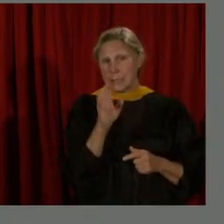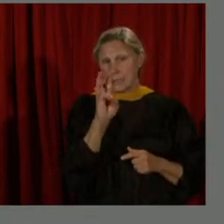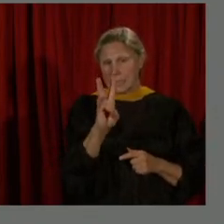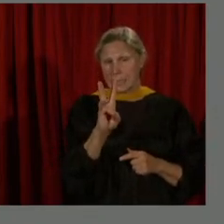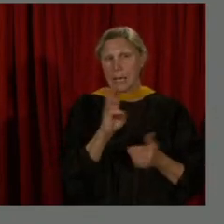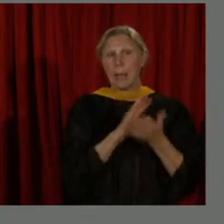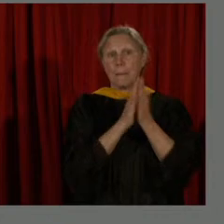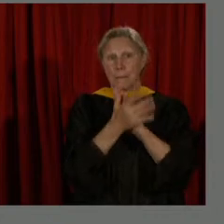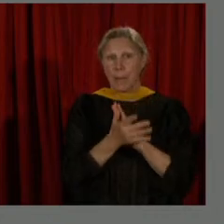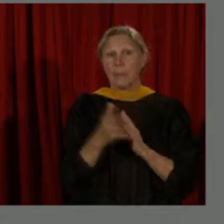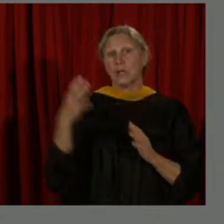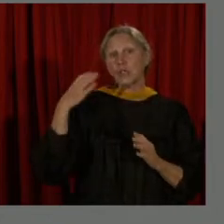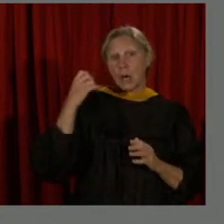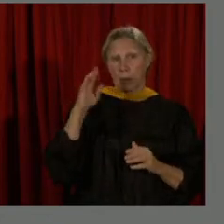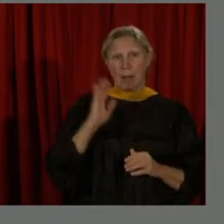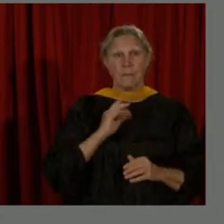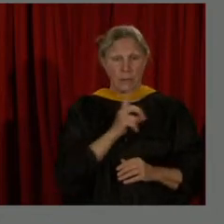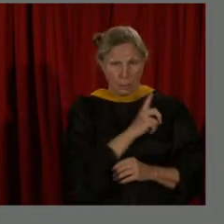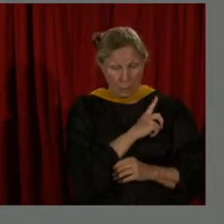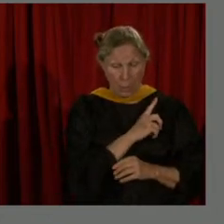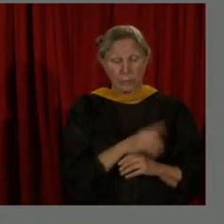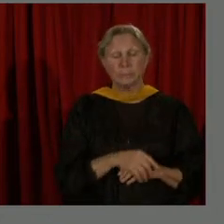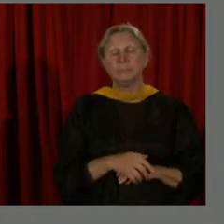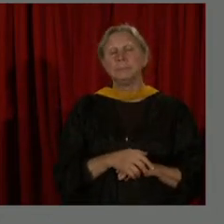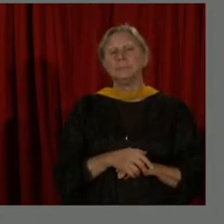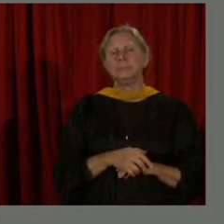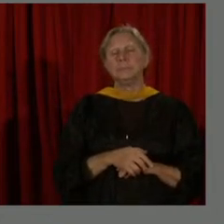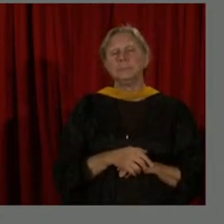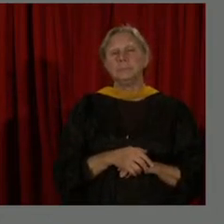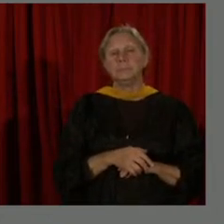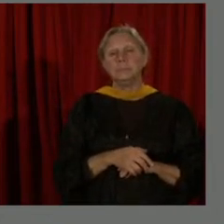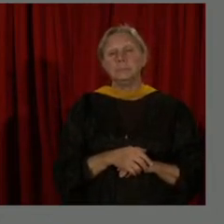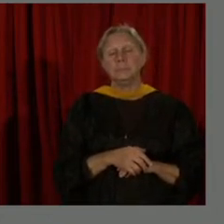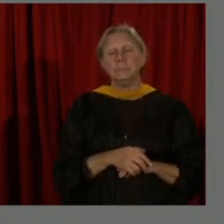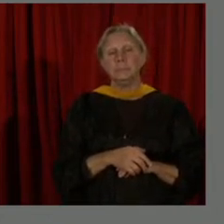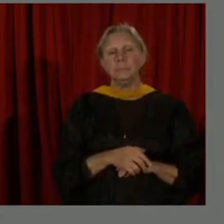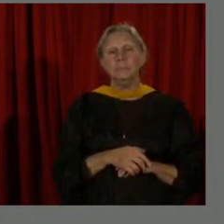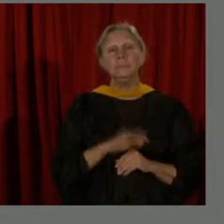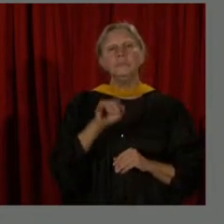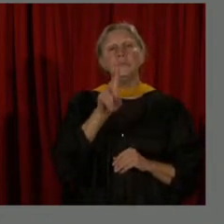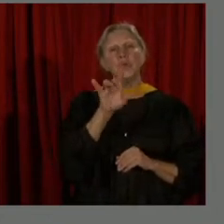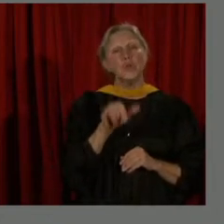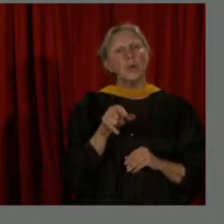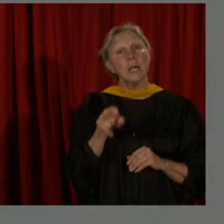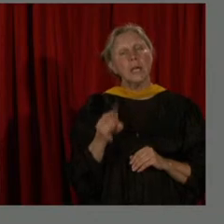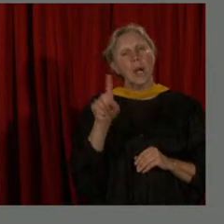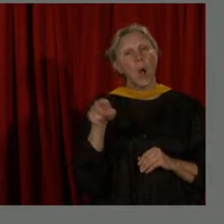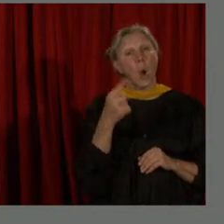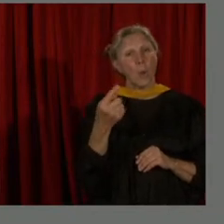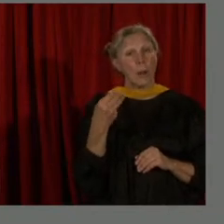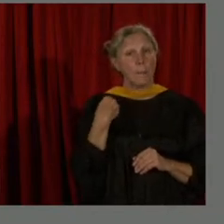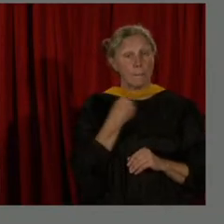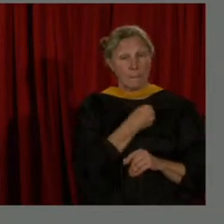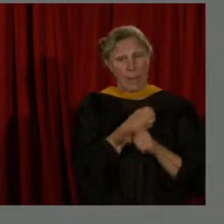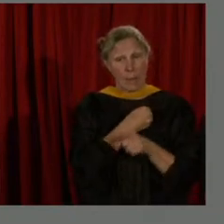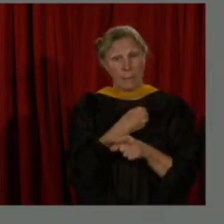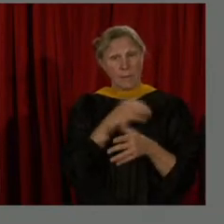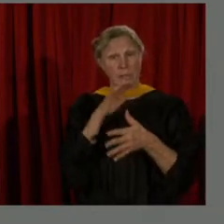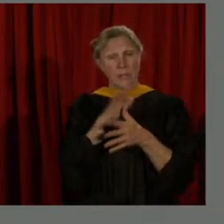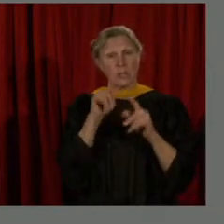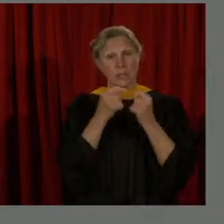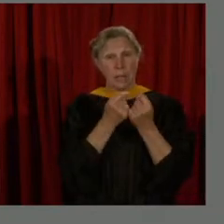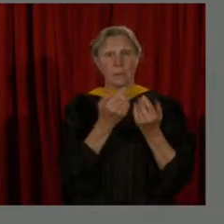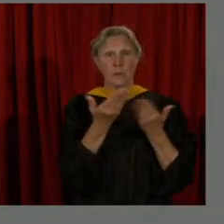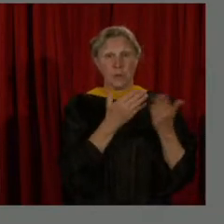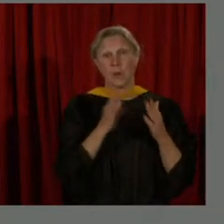was elected Chairman of the Board of ArcBest Corporation. Judy is the only member of the company's senior team who serves